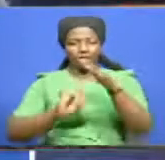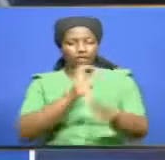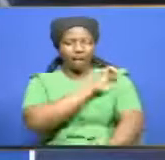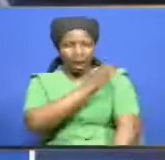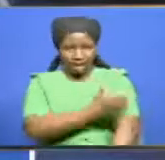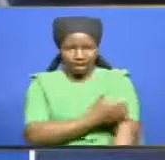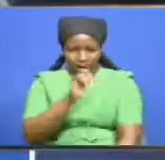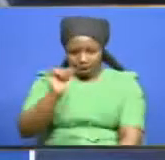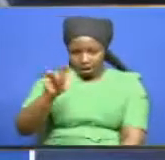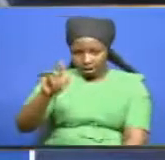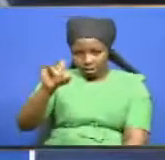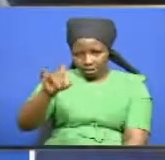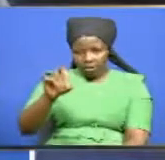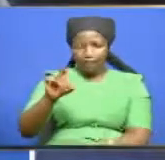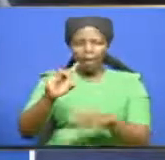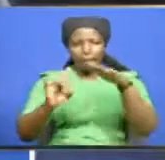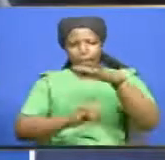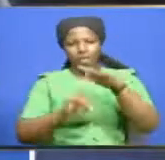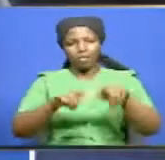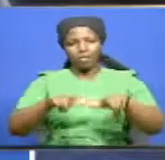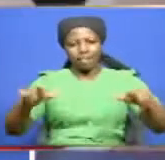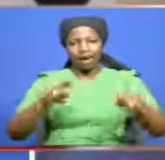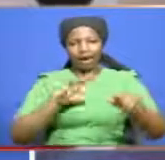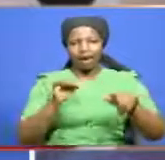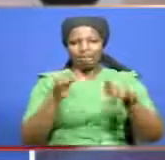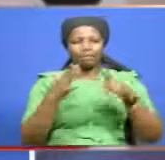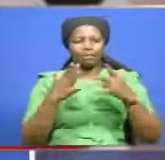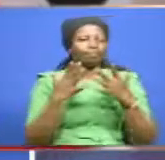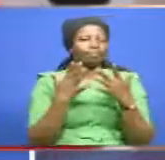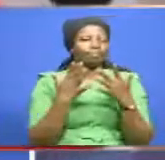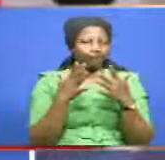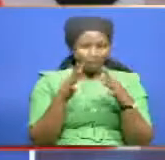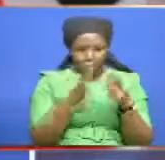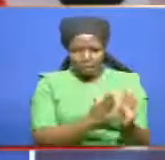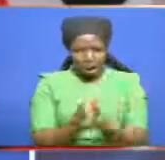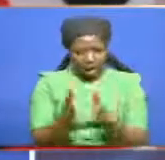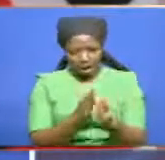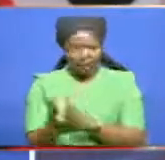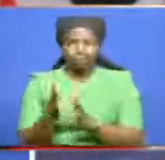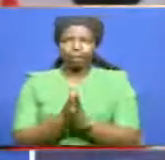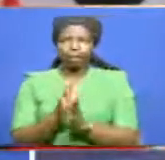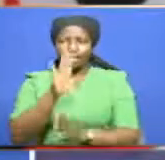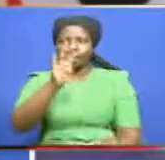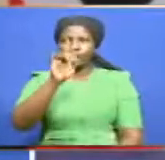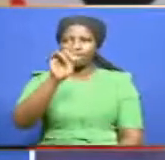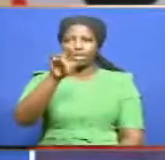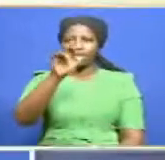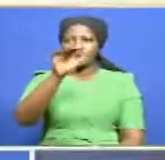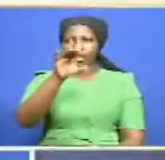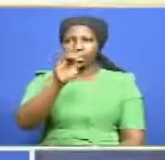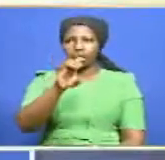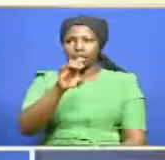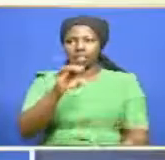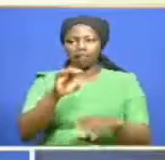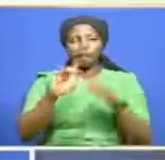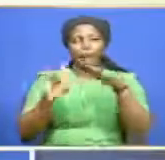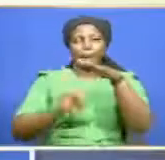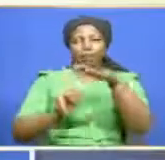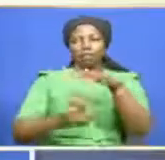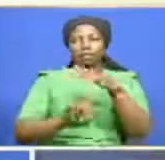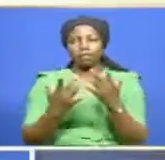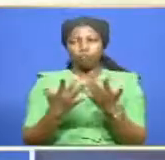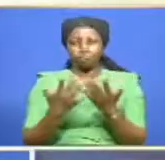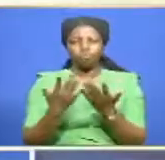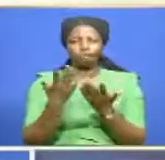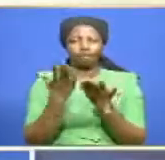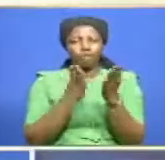Mburi Muiru, Minister of Lands and Physical Planning, Beatrice Elachi, Minister of Public Service and Gender. I am looking